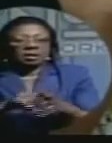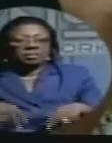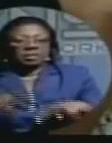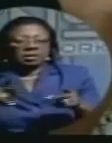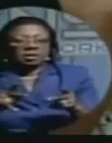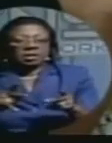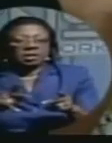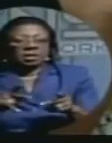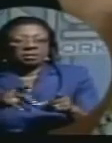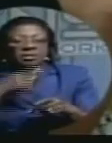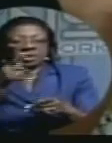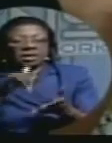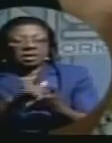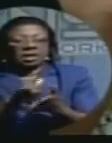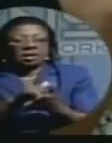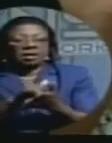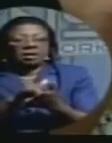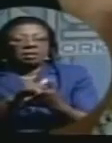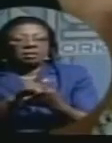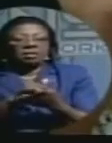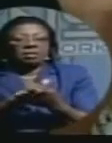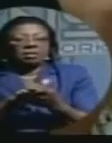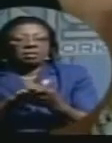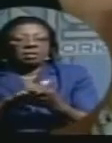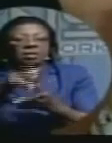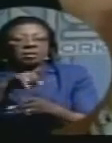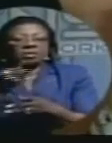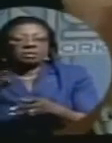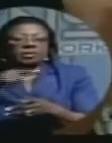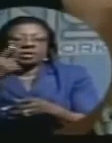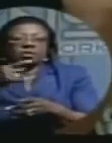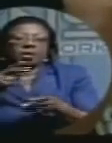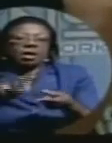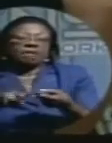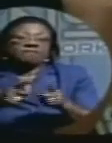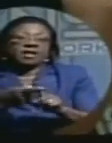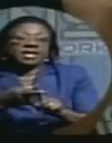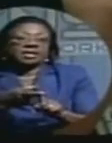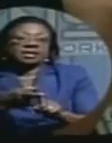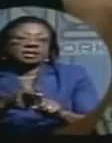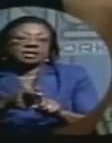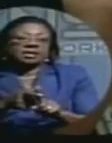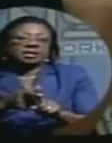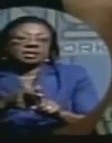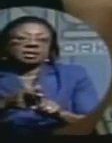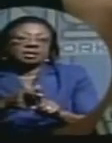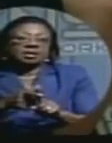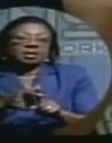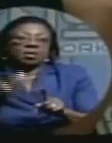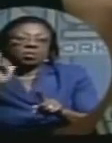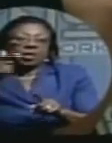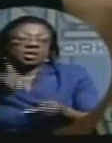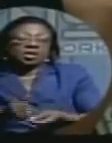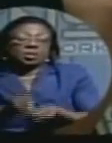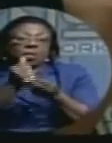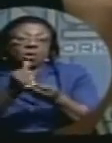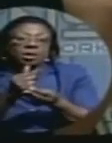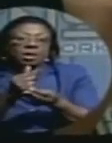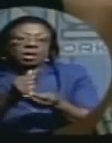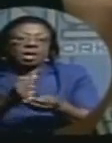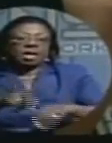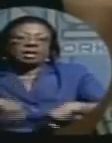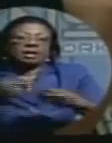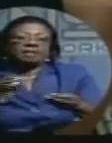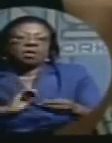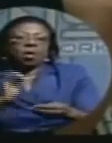and I indicated to her that those of us, of her colleagues, will wrap our arms around her and give her all